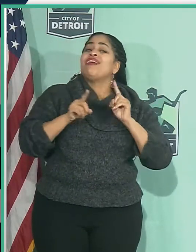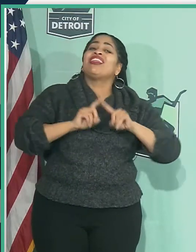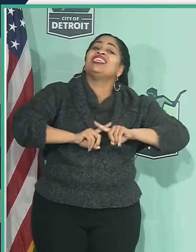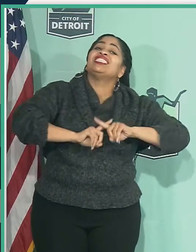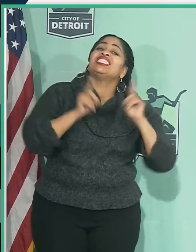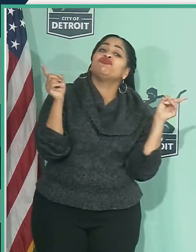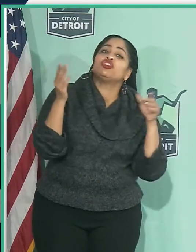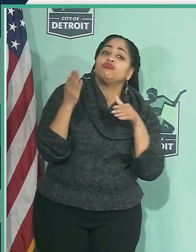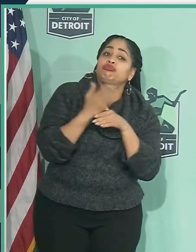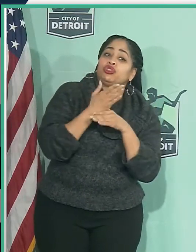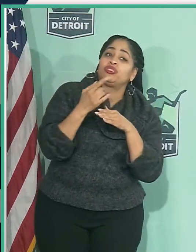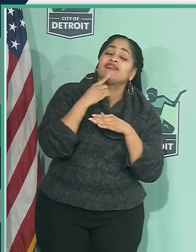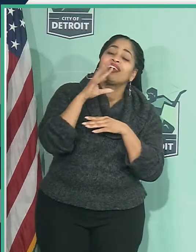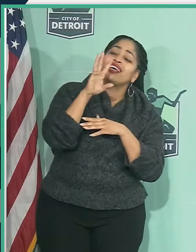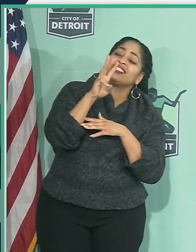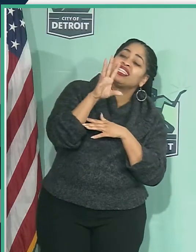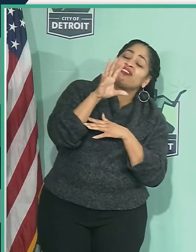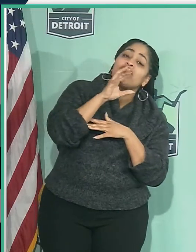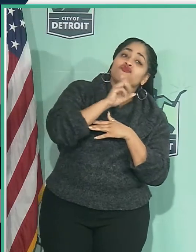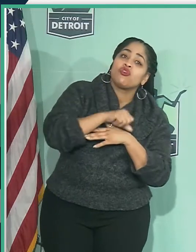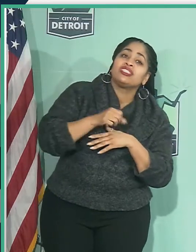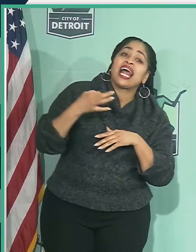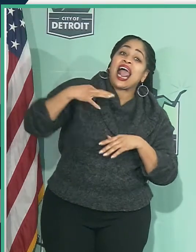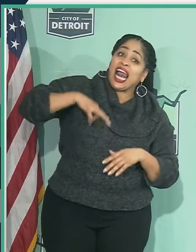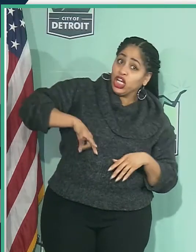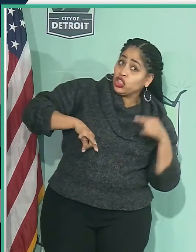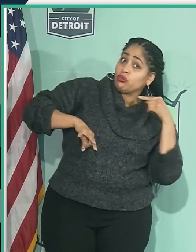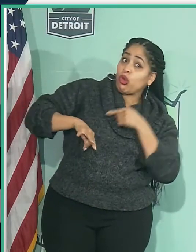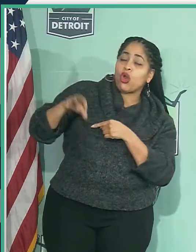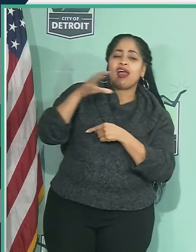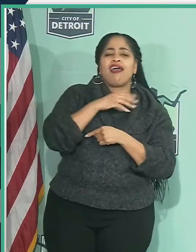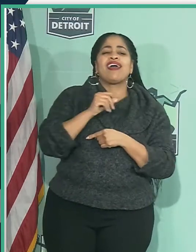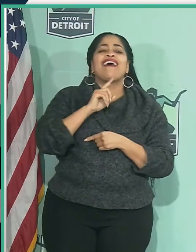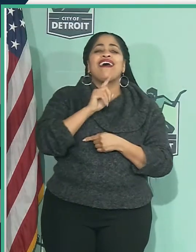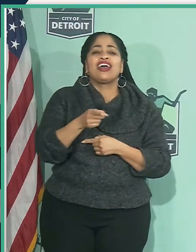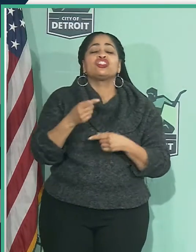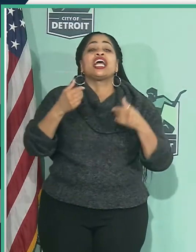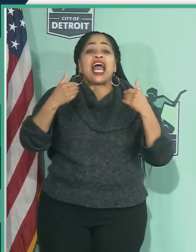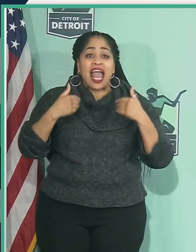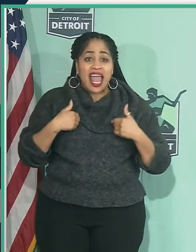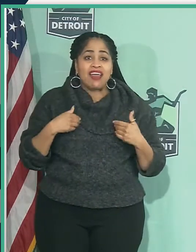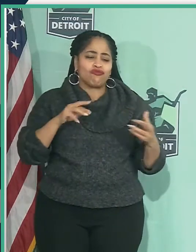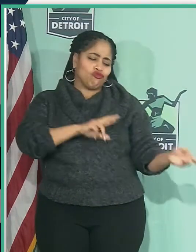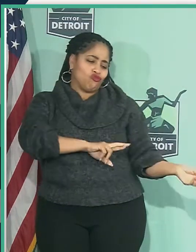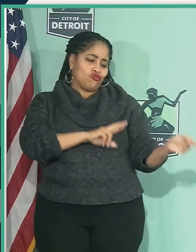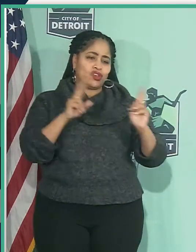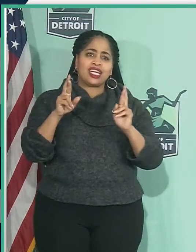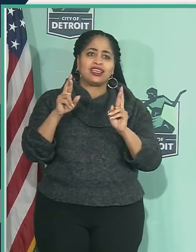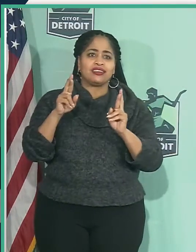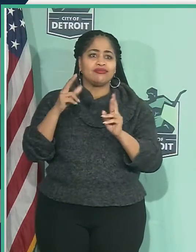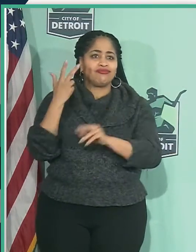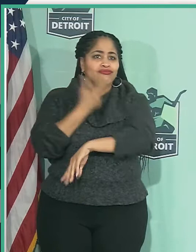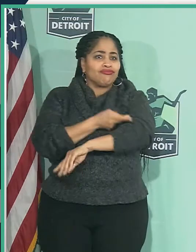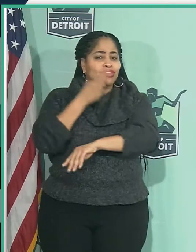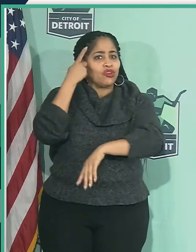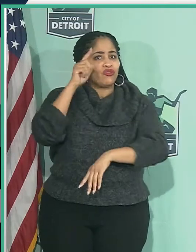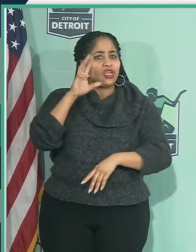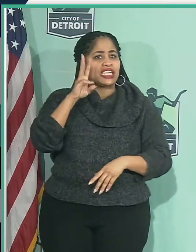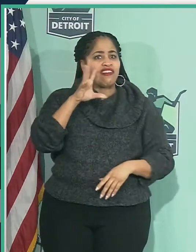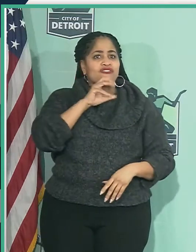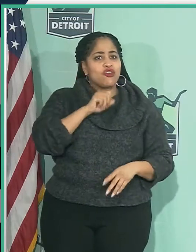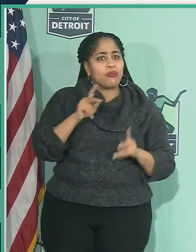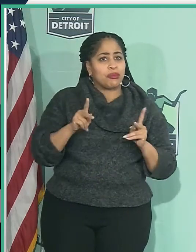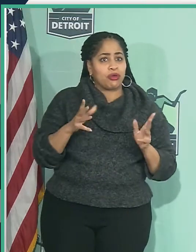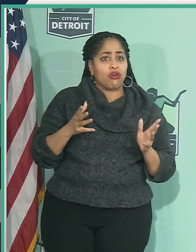between saying 65-year-olds are eligible and actually having the vaccine. And this has